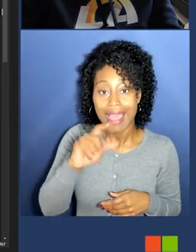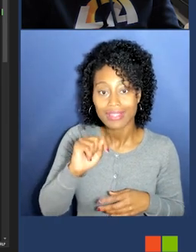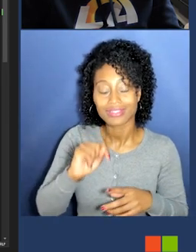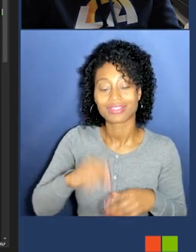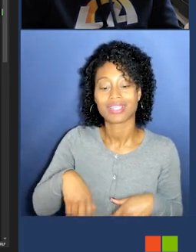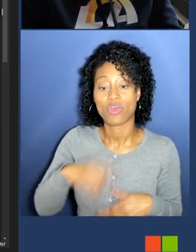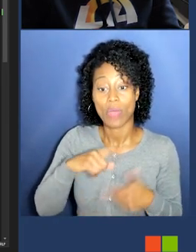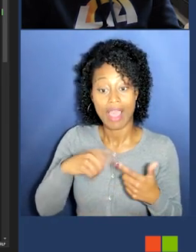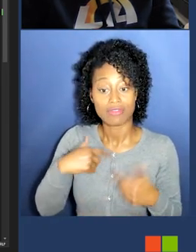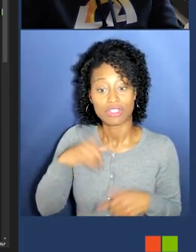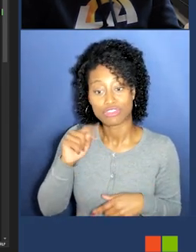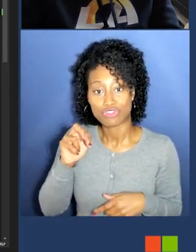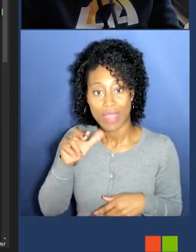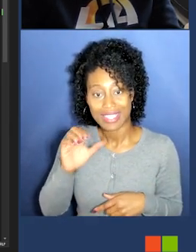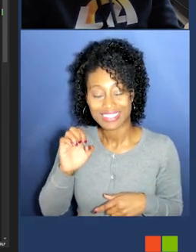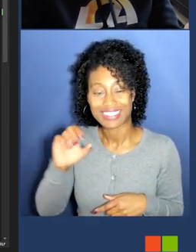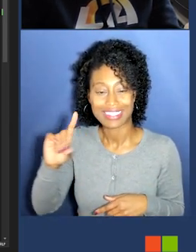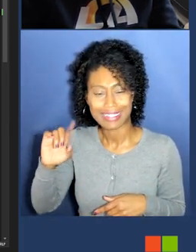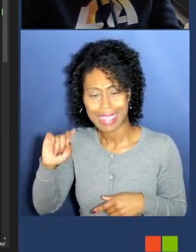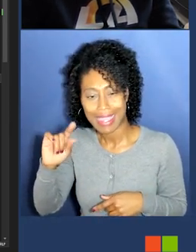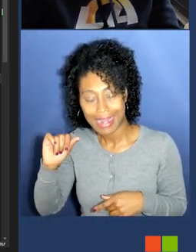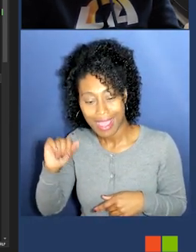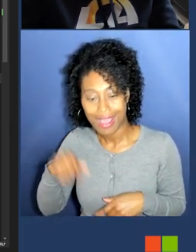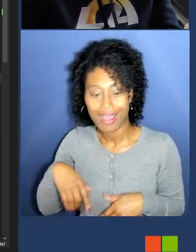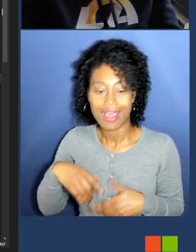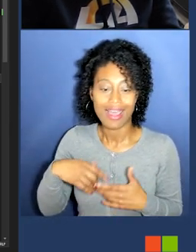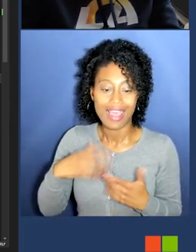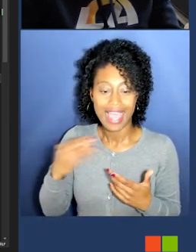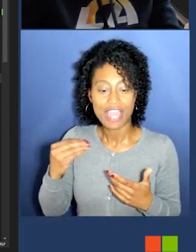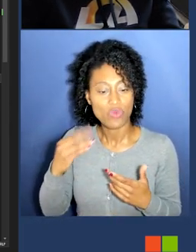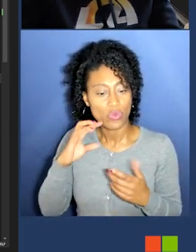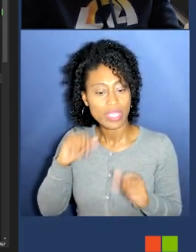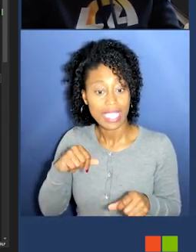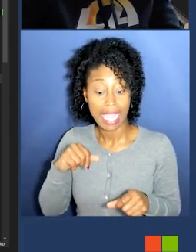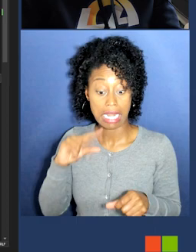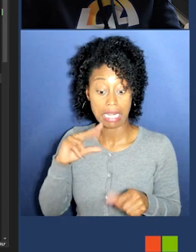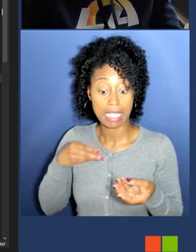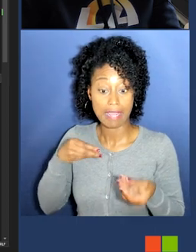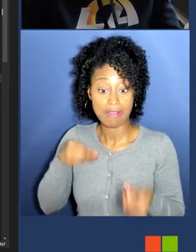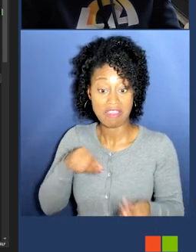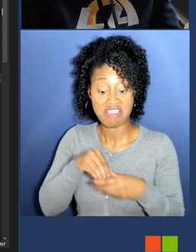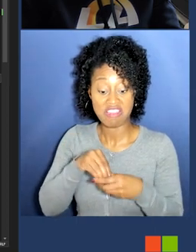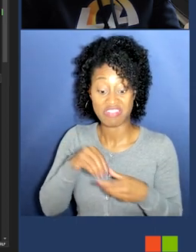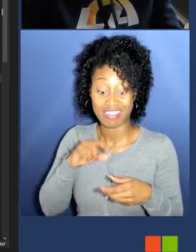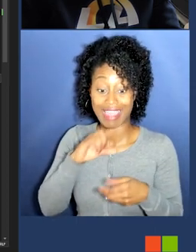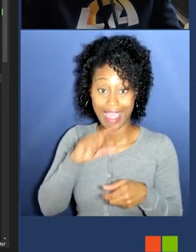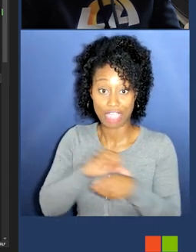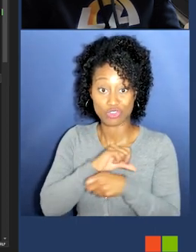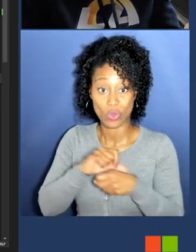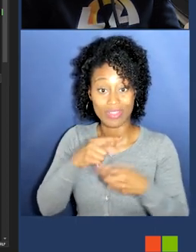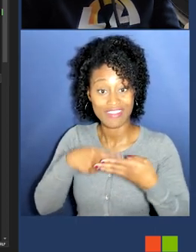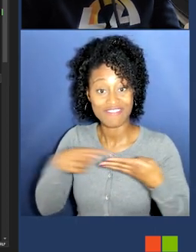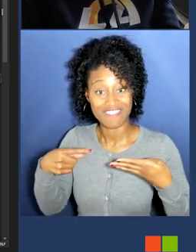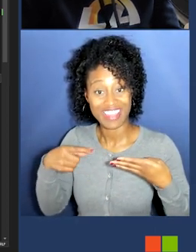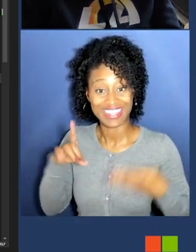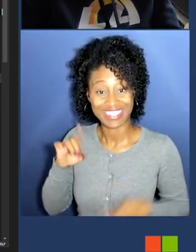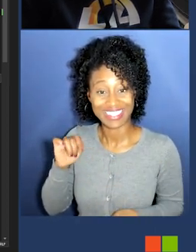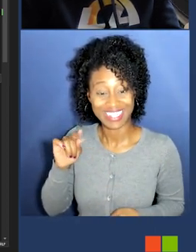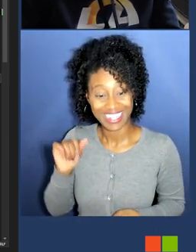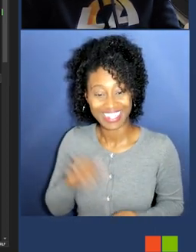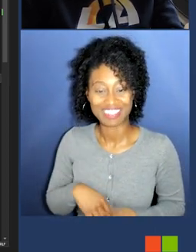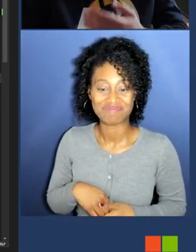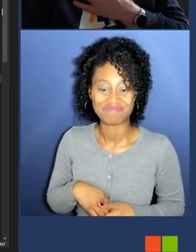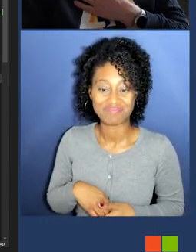JSON data for the event data. We deserialize this into the actual event data. So this will be of type player finished match